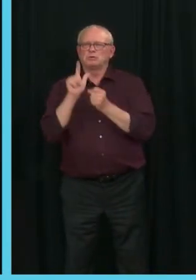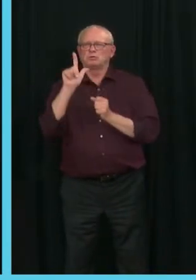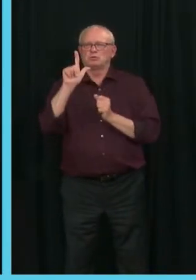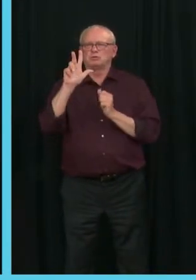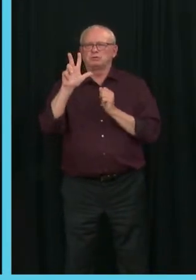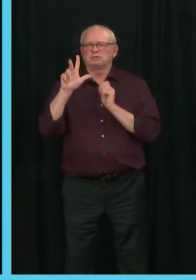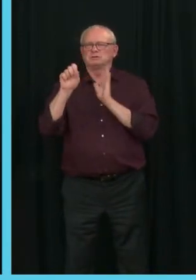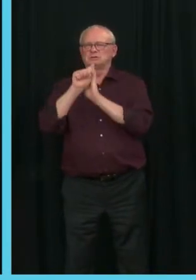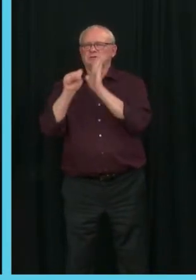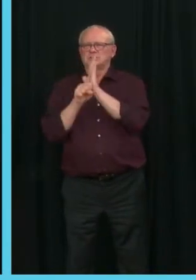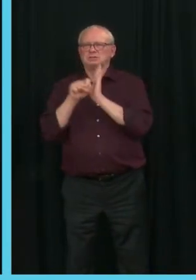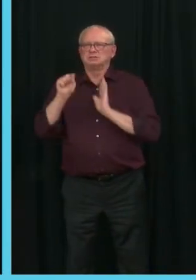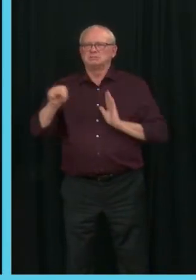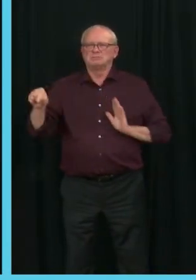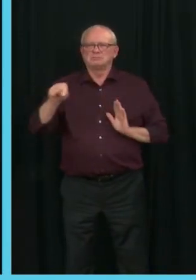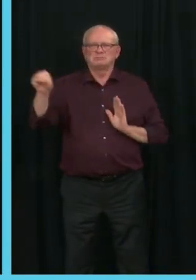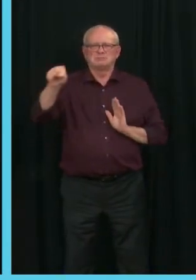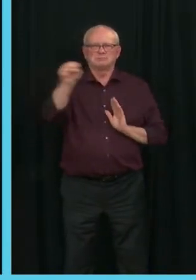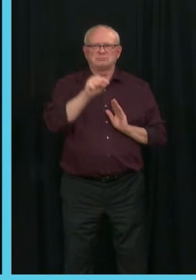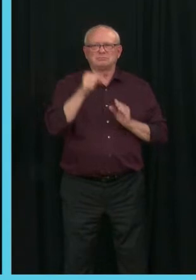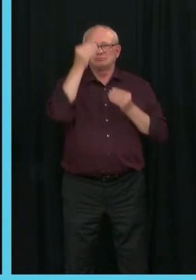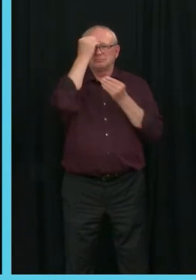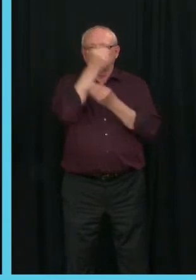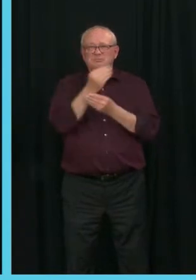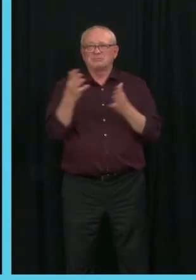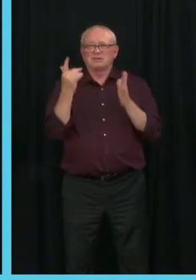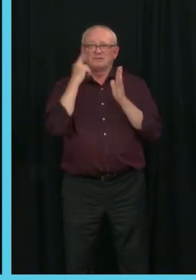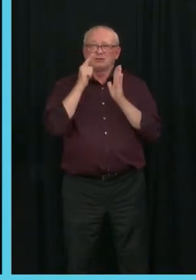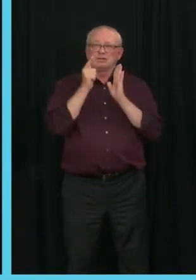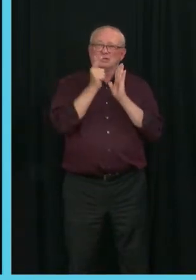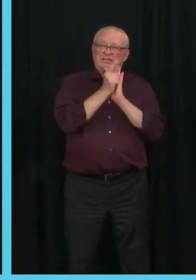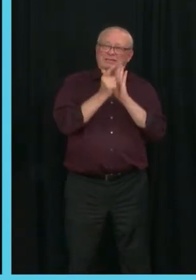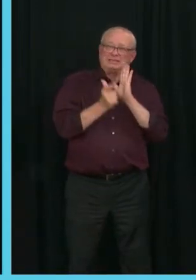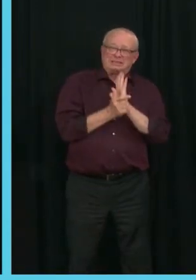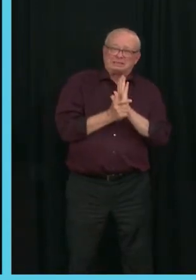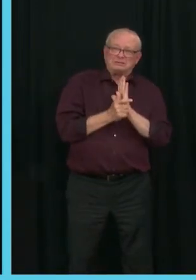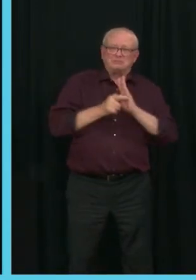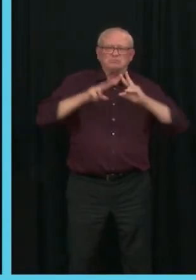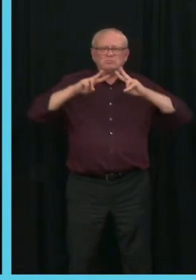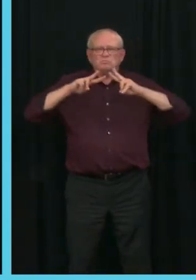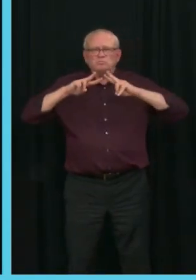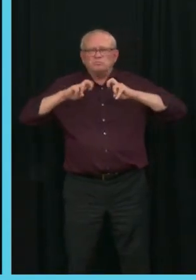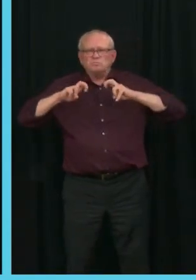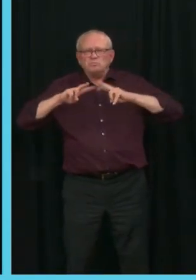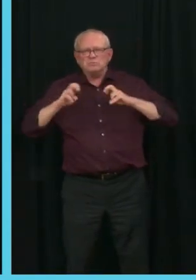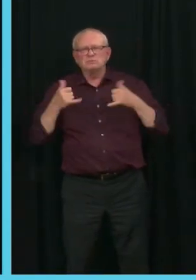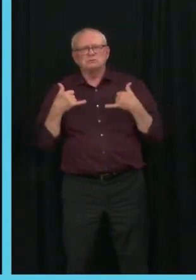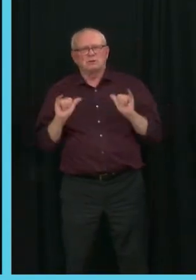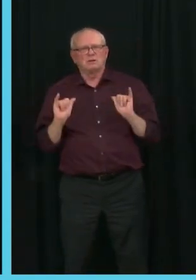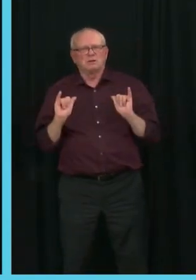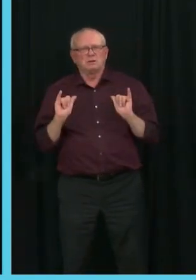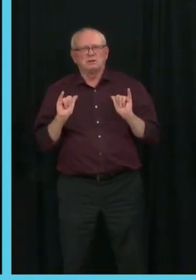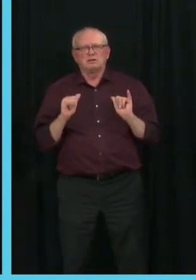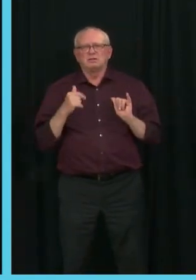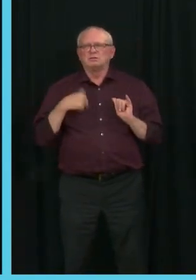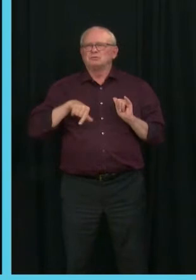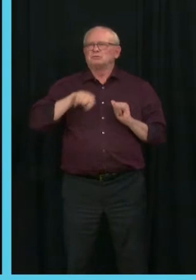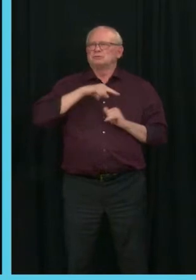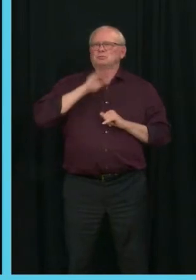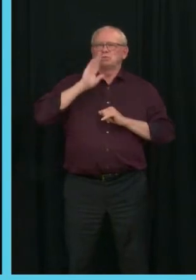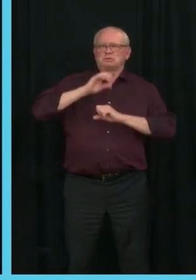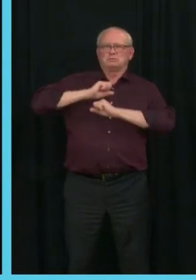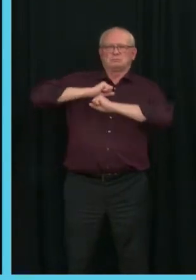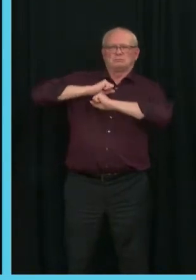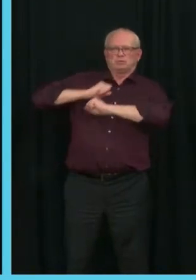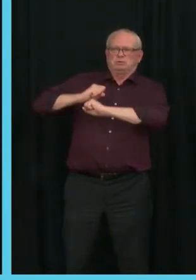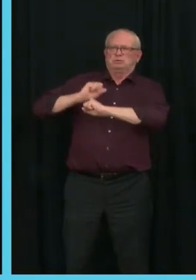I'll just say that on the legal side, we continue to work on our options. We will defend our interests. We've always been clear about that. That's